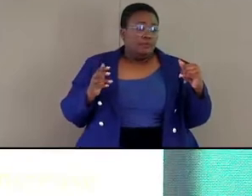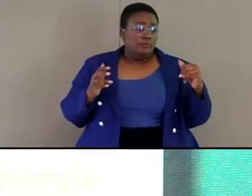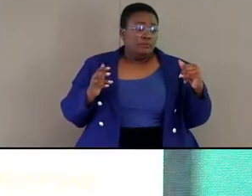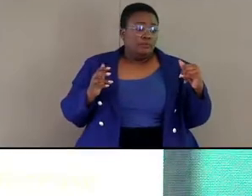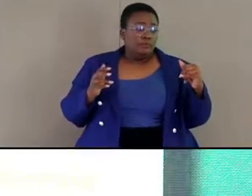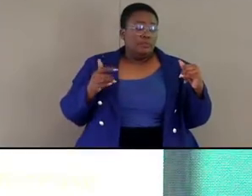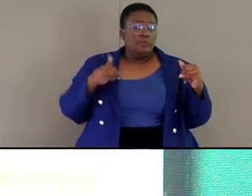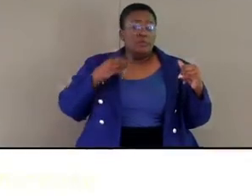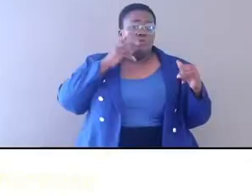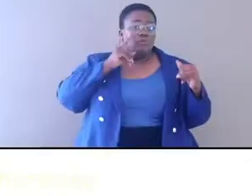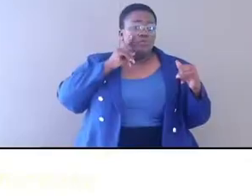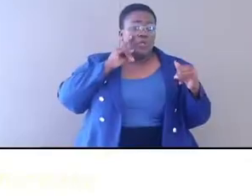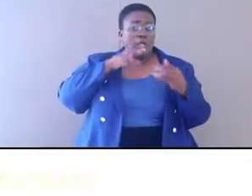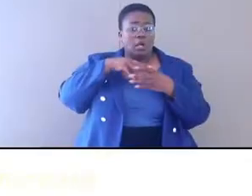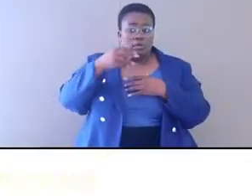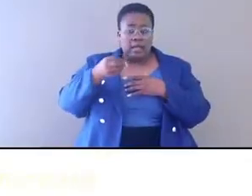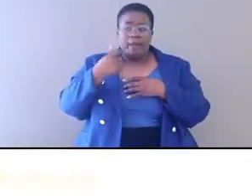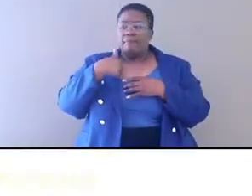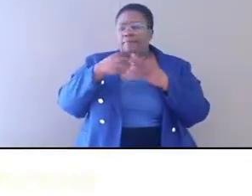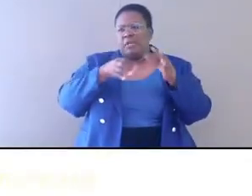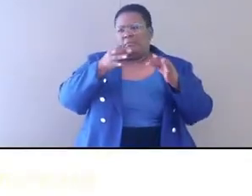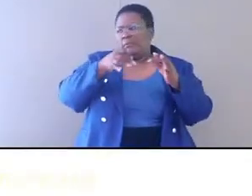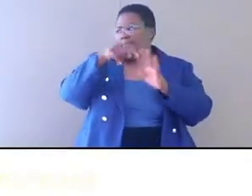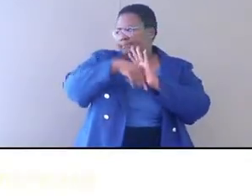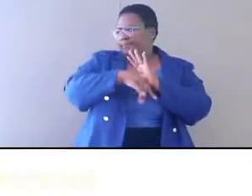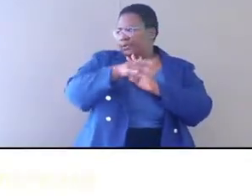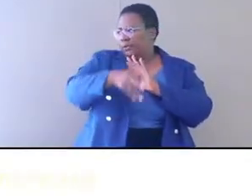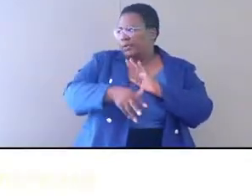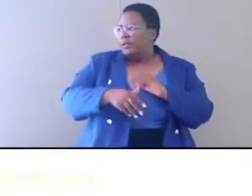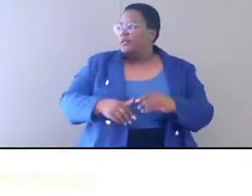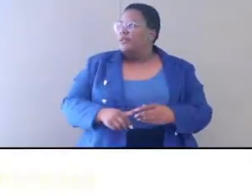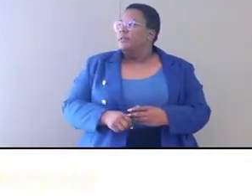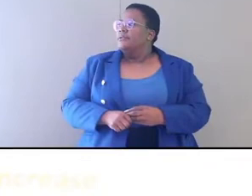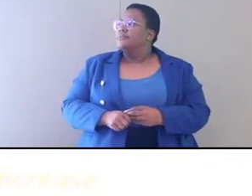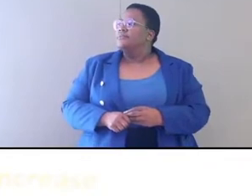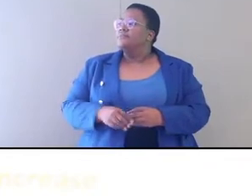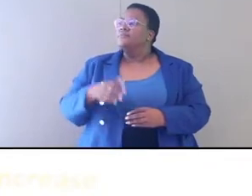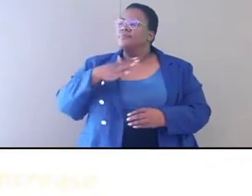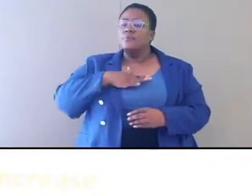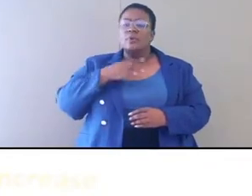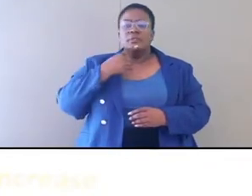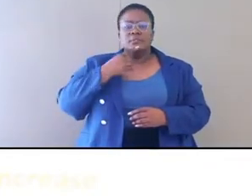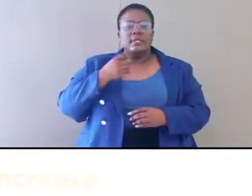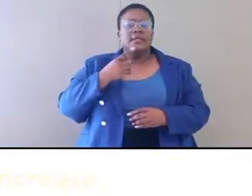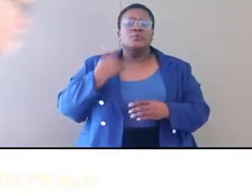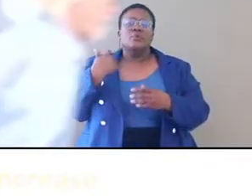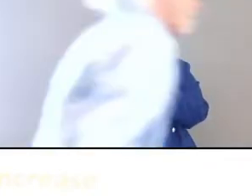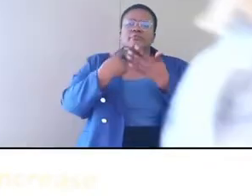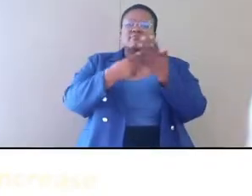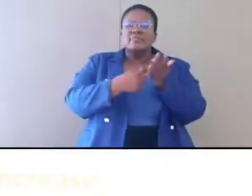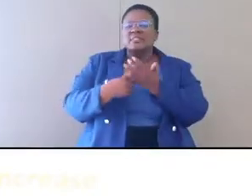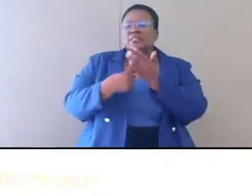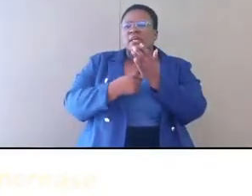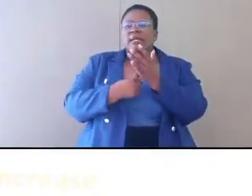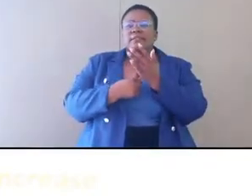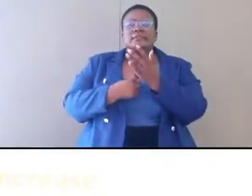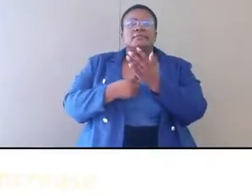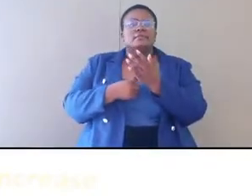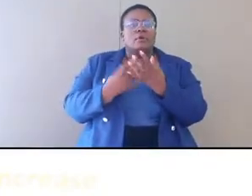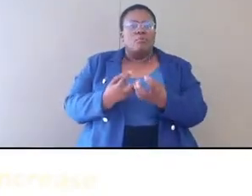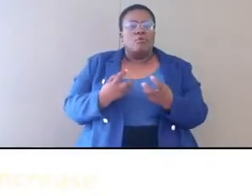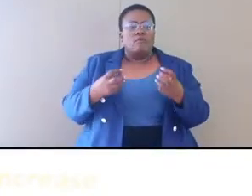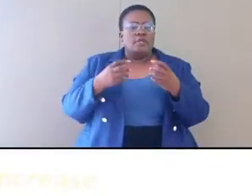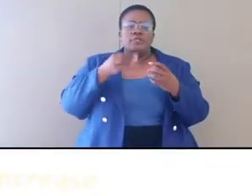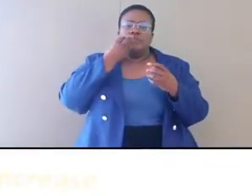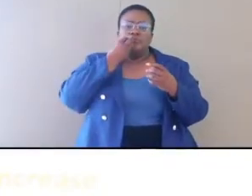we looked at outcomes, and I'll take you through those. I want to say that we talked about the food poverty line, and this is very important,